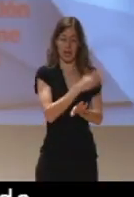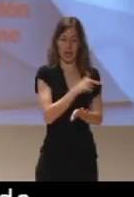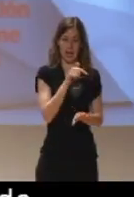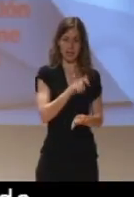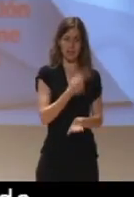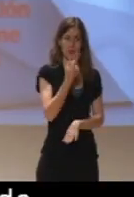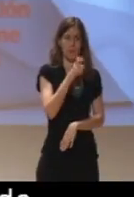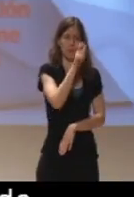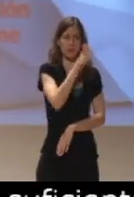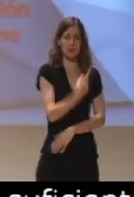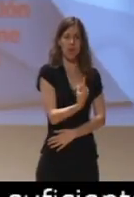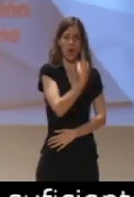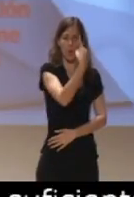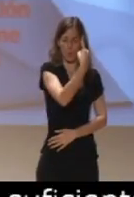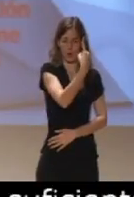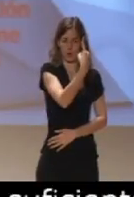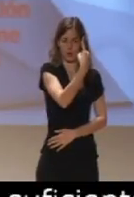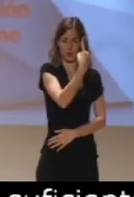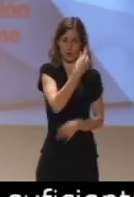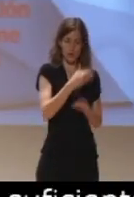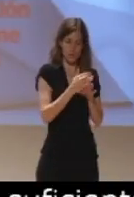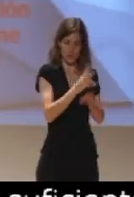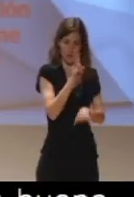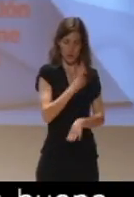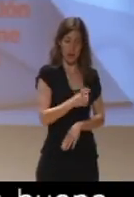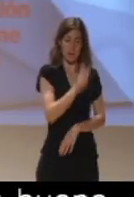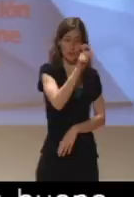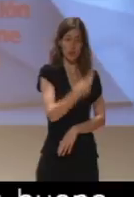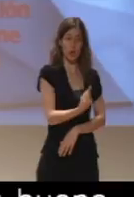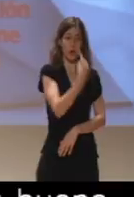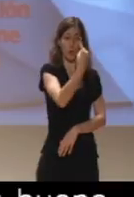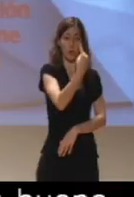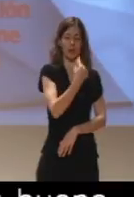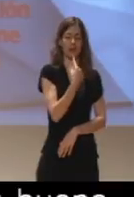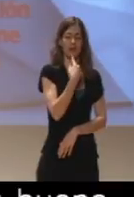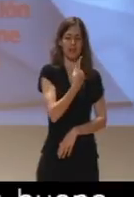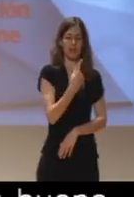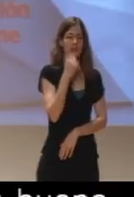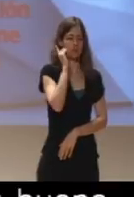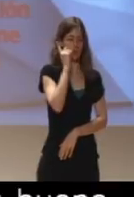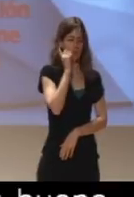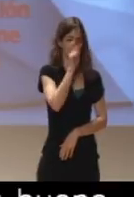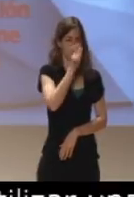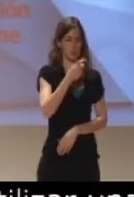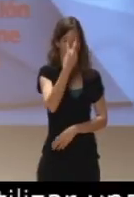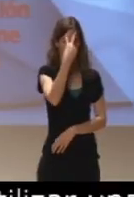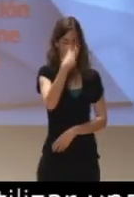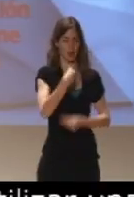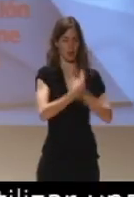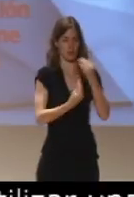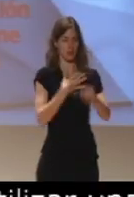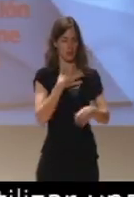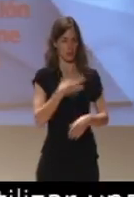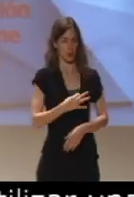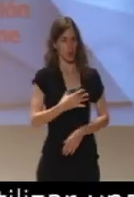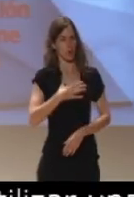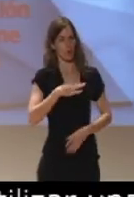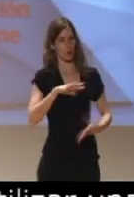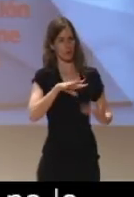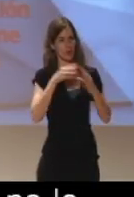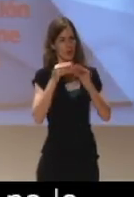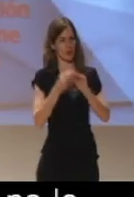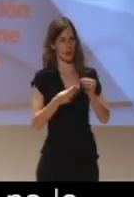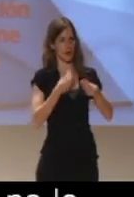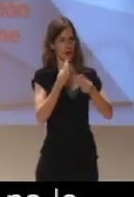anyone in the design chain could have thought about it. Why did no one